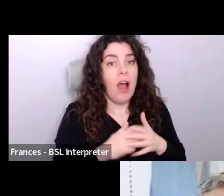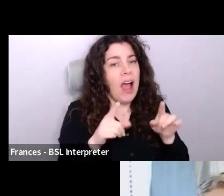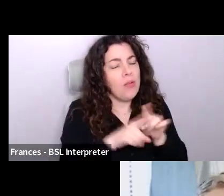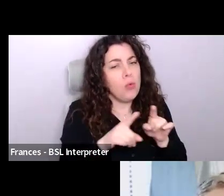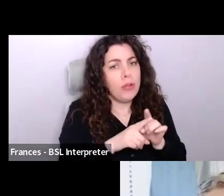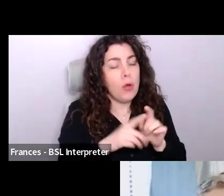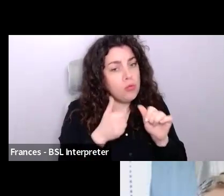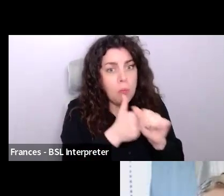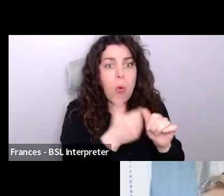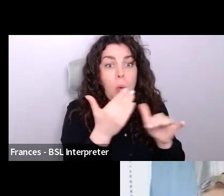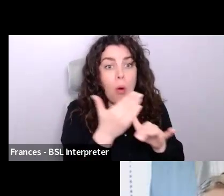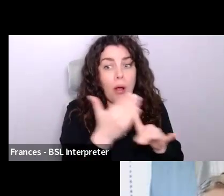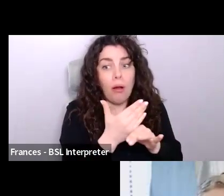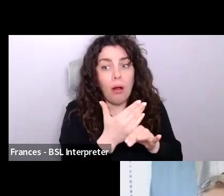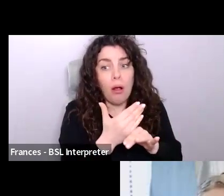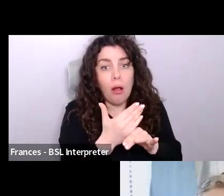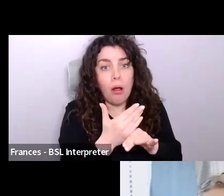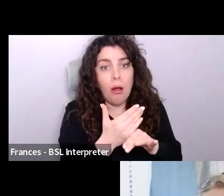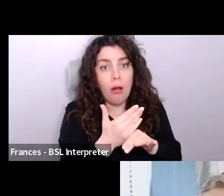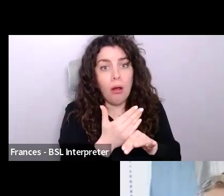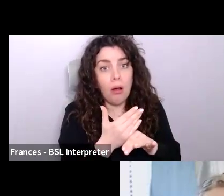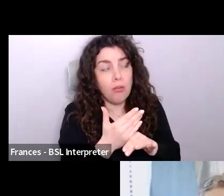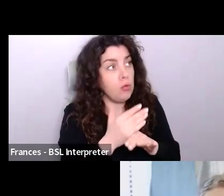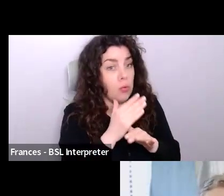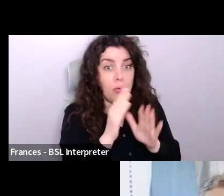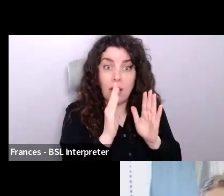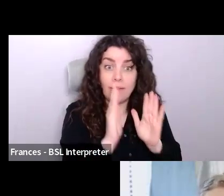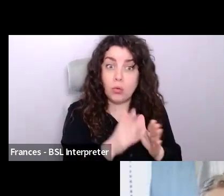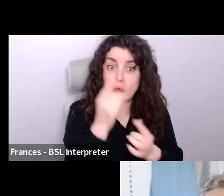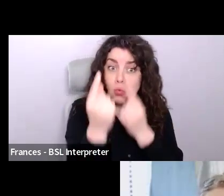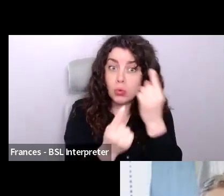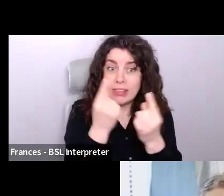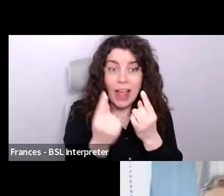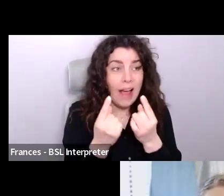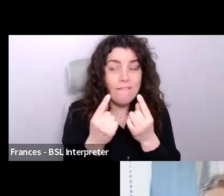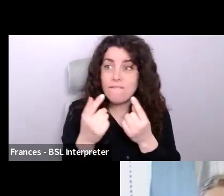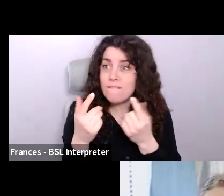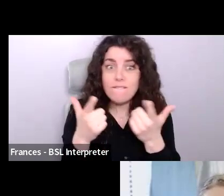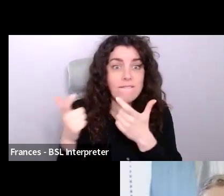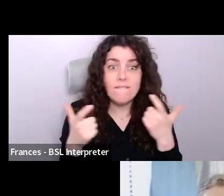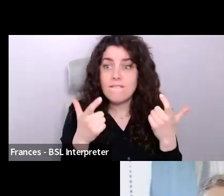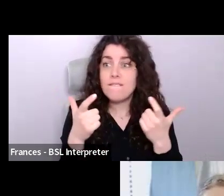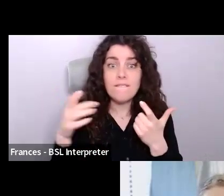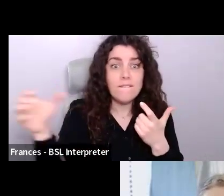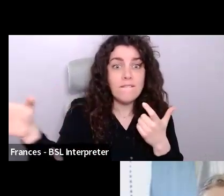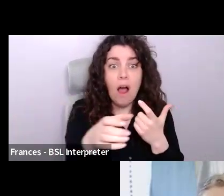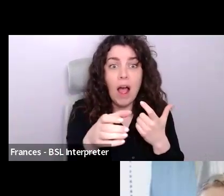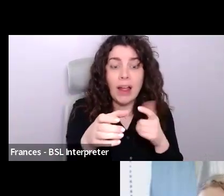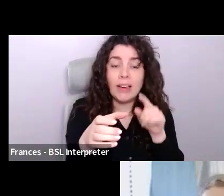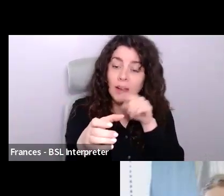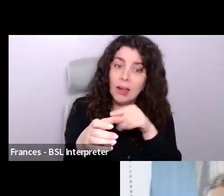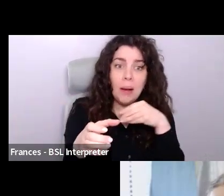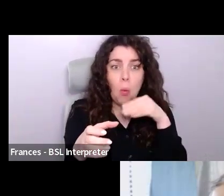Like, do you have to go and source them, sort out their pay? Like, how does all the kind of admin side of it work,